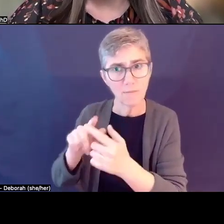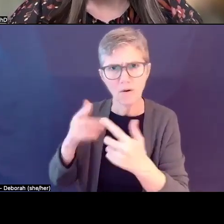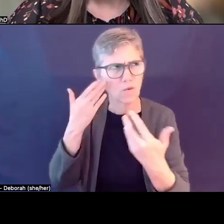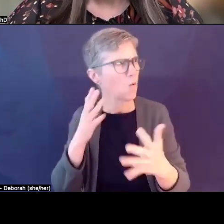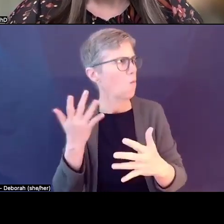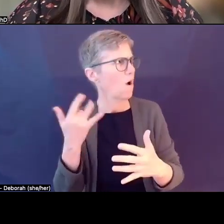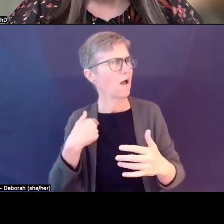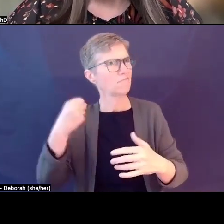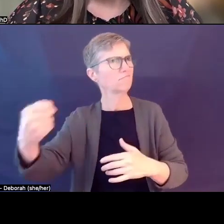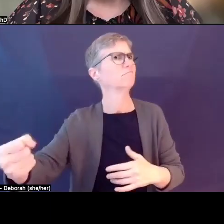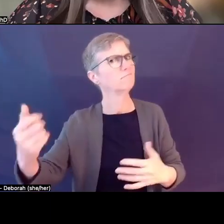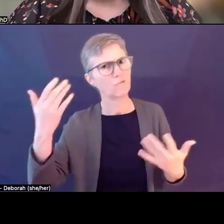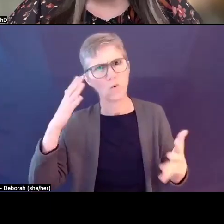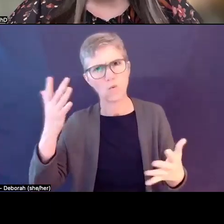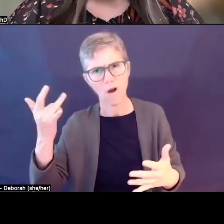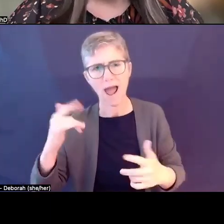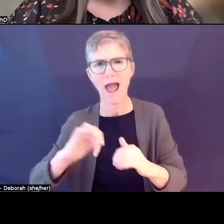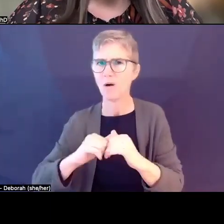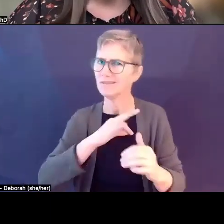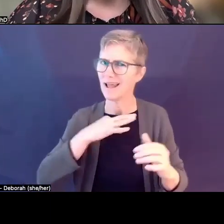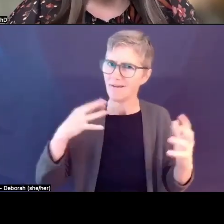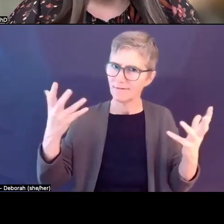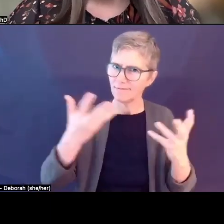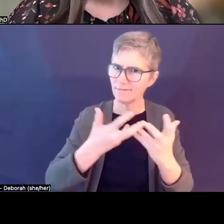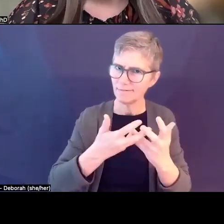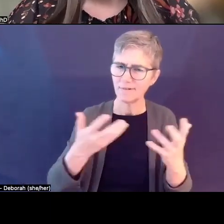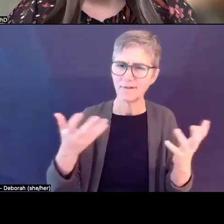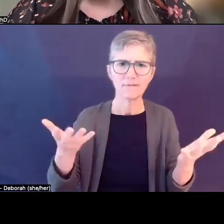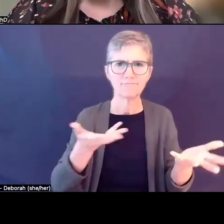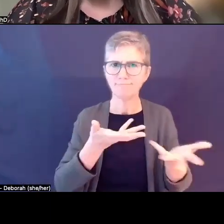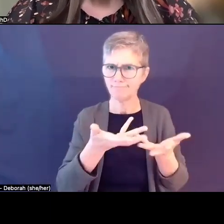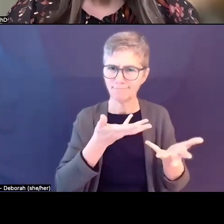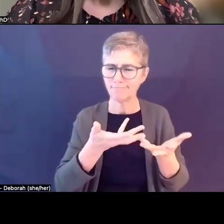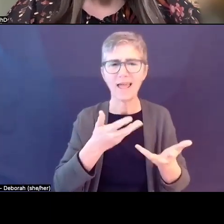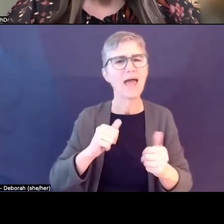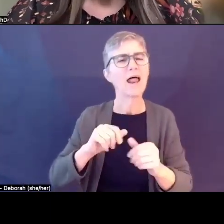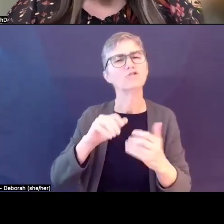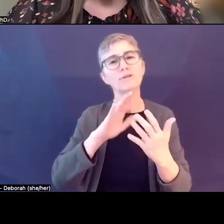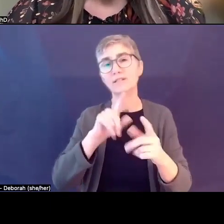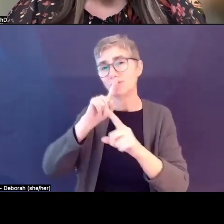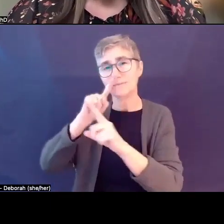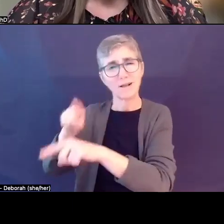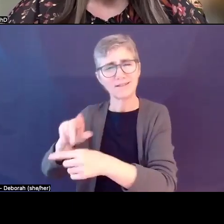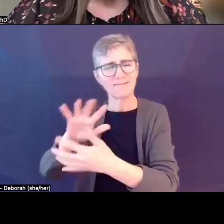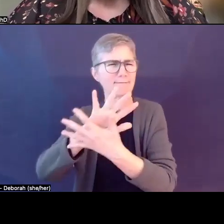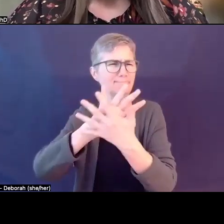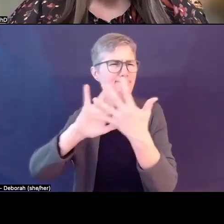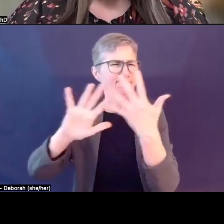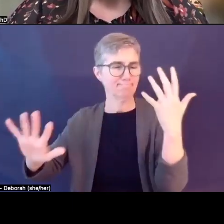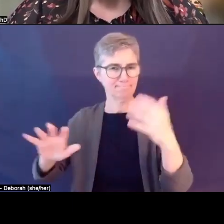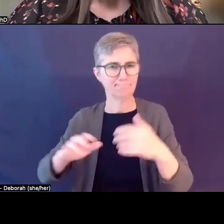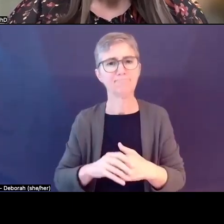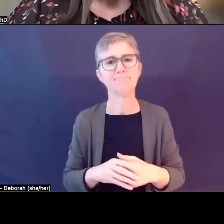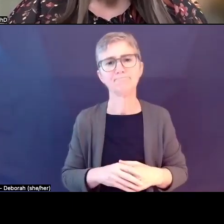referred there, addressing responsivity needs, things like that. Next slide, please.